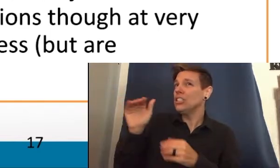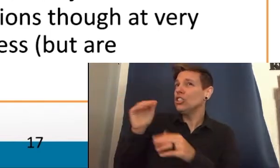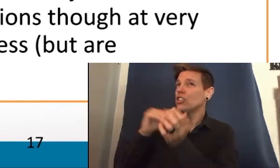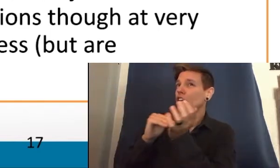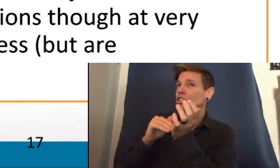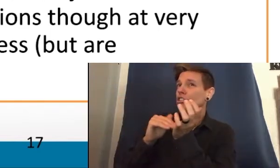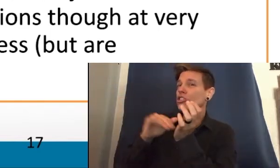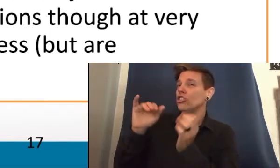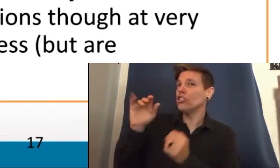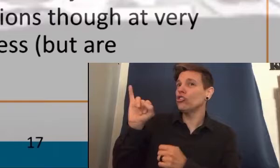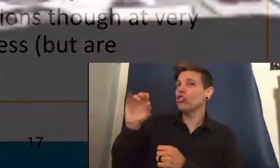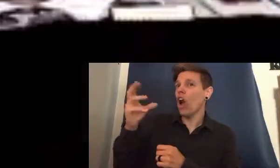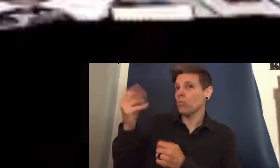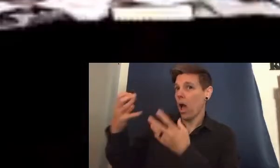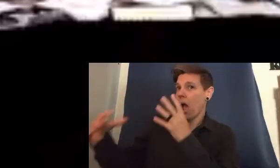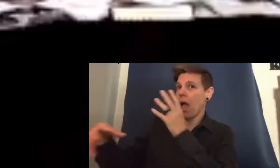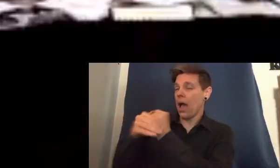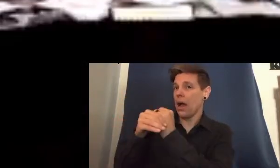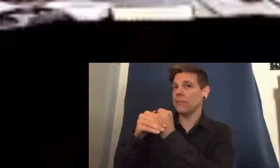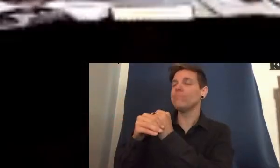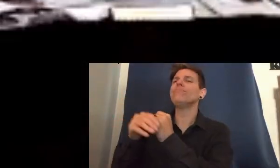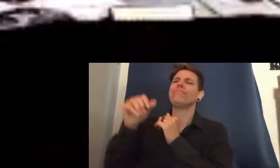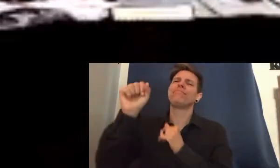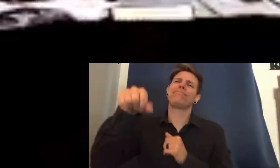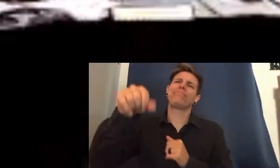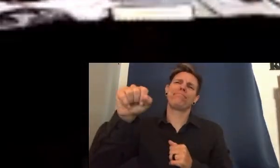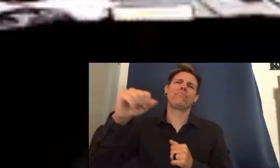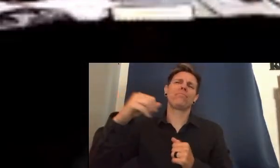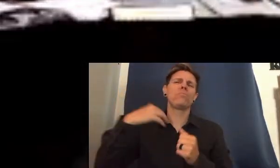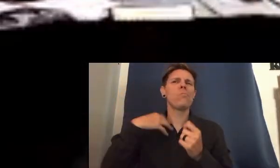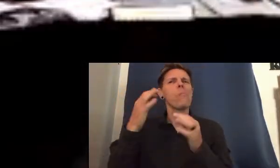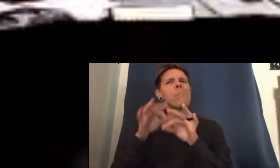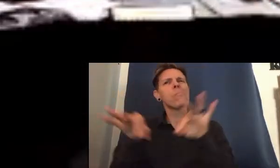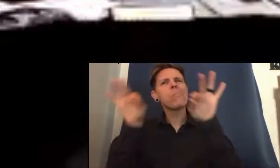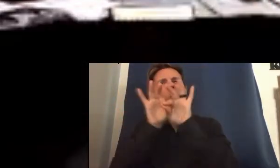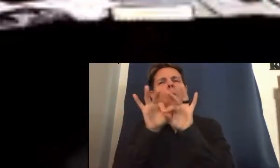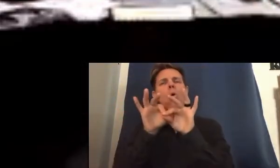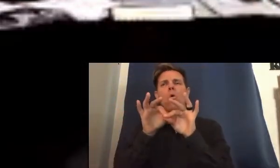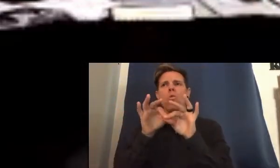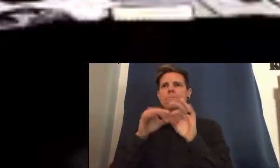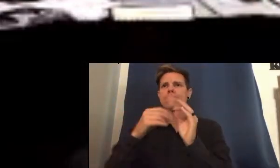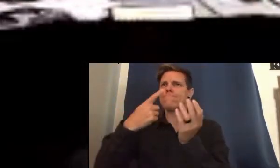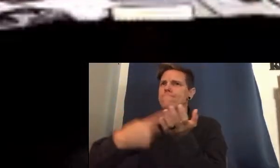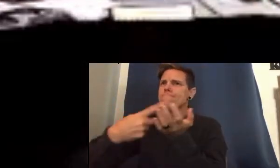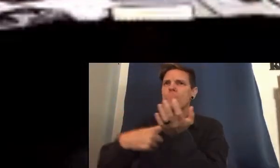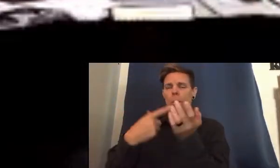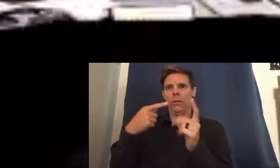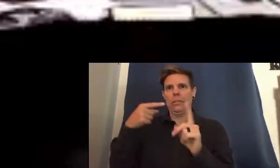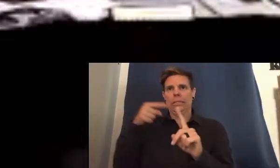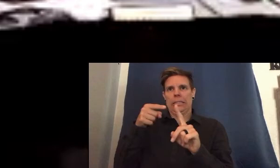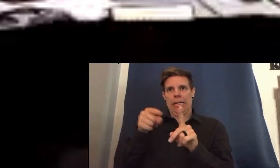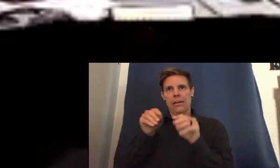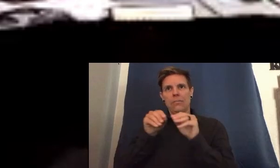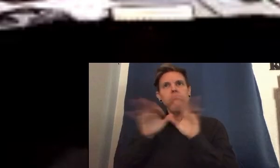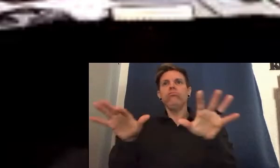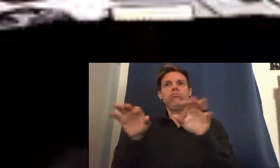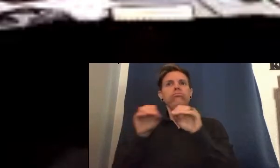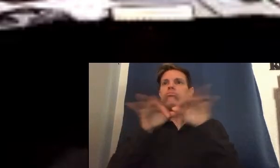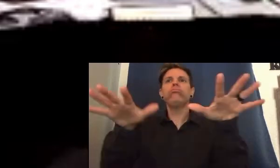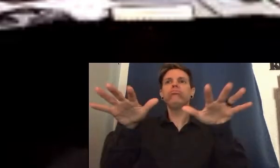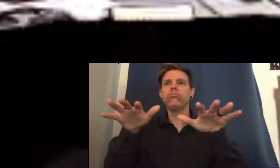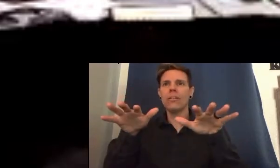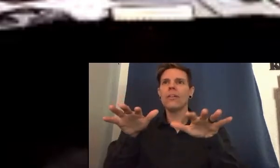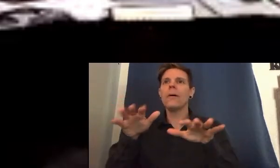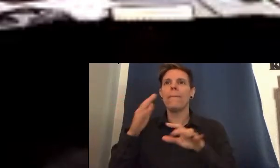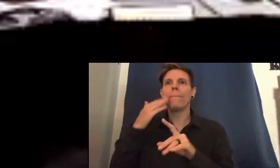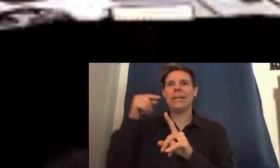the important piece here, like when we talk about it being more infectious, it is also because it has a higher viral load.